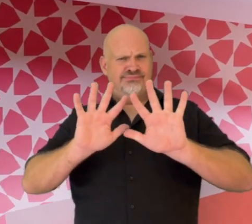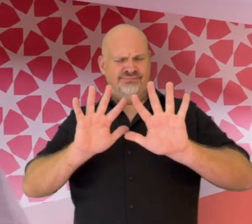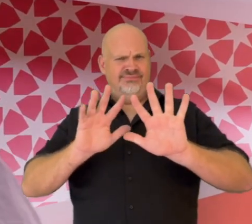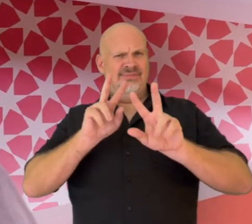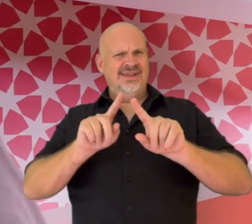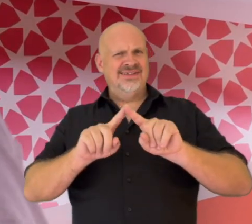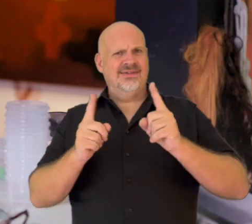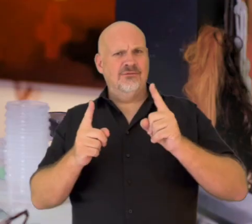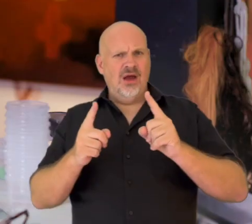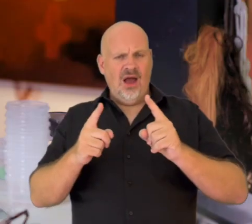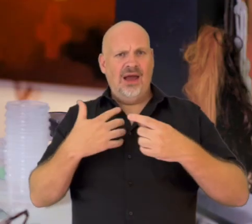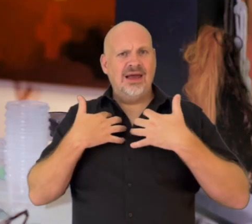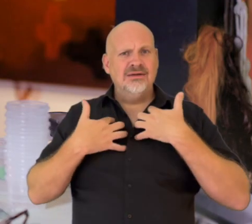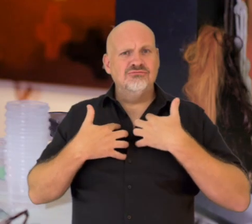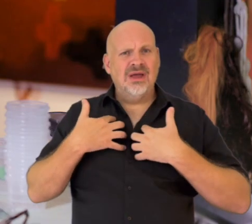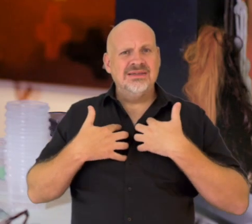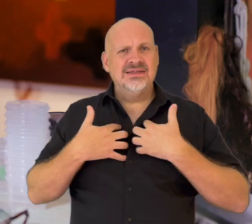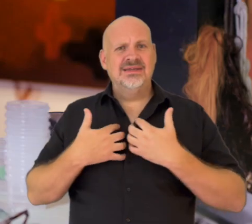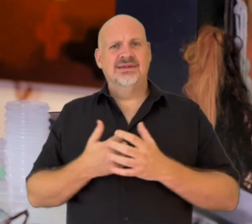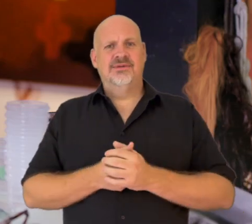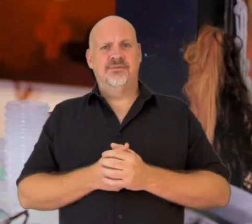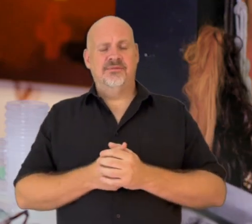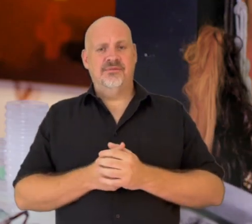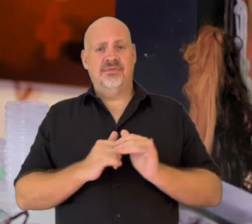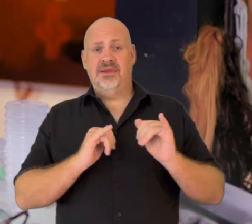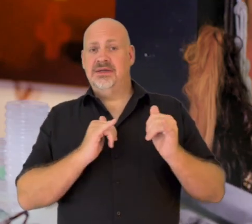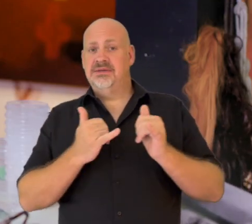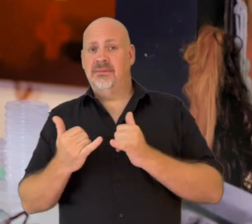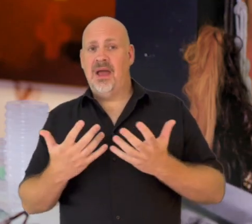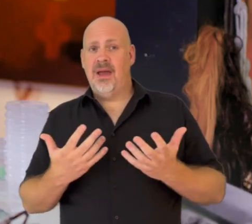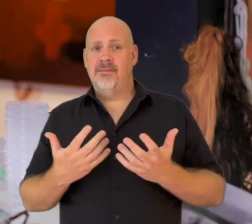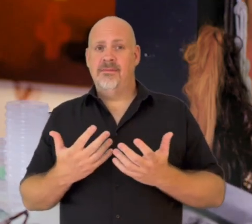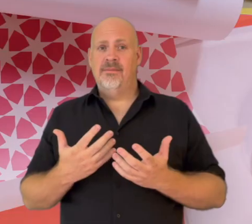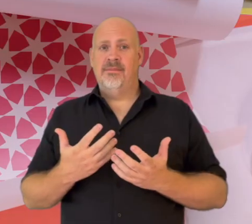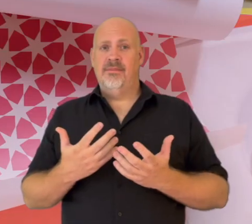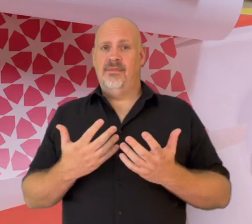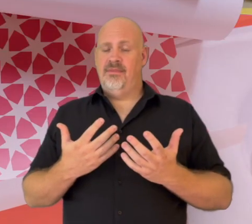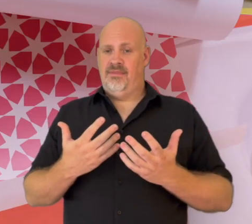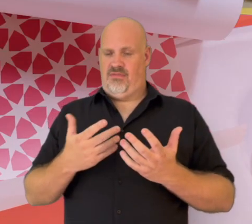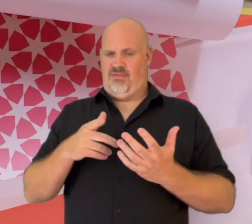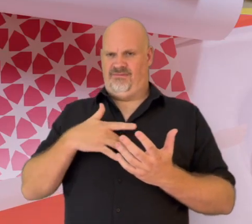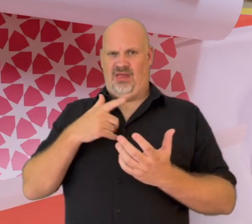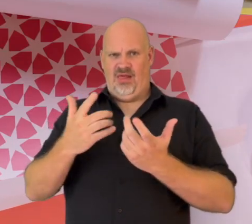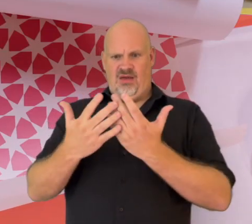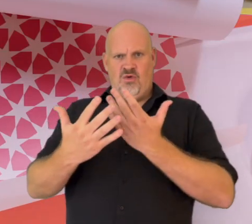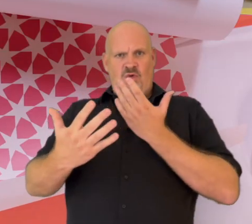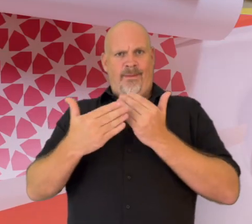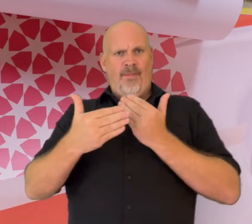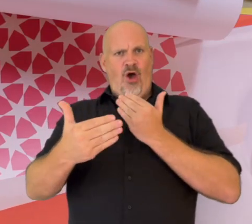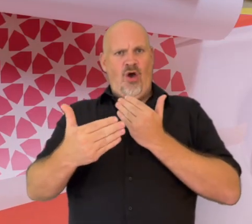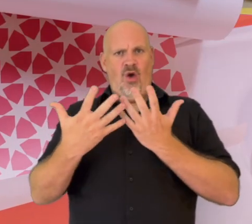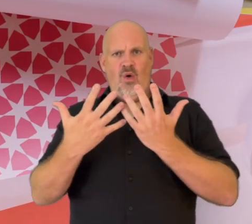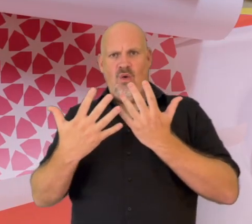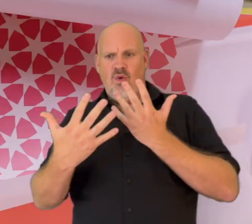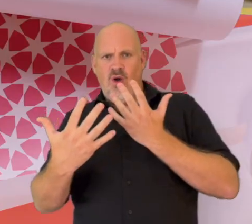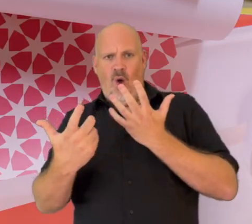together. Sometimes one wants to kind of float to the front more than the other. So you might want to put it in front of